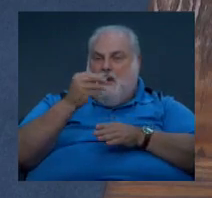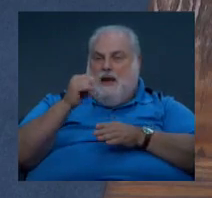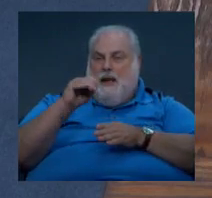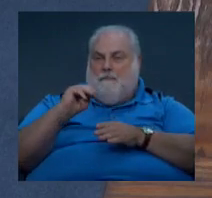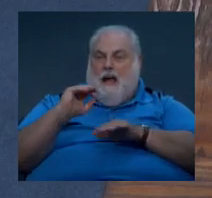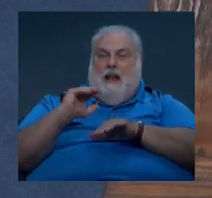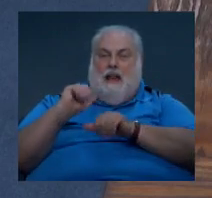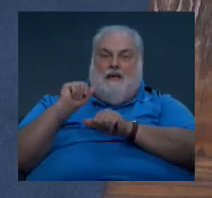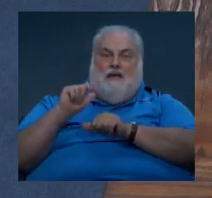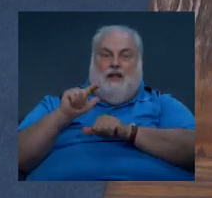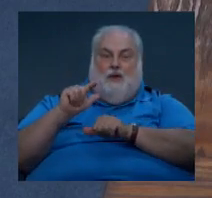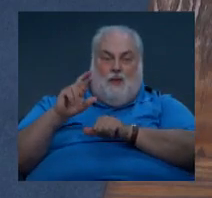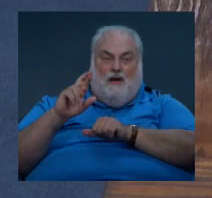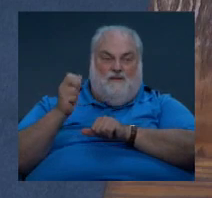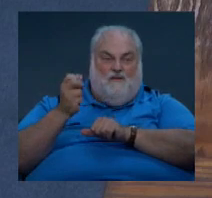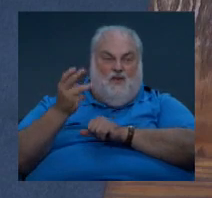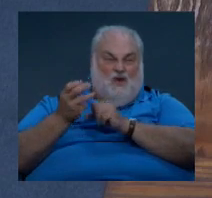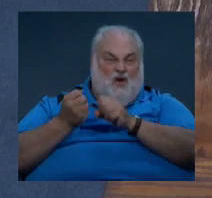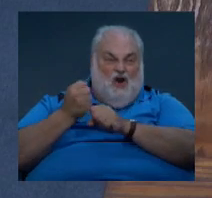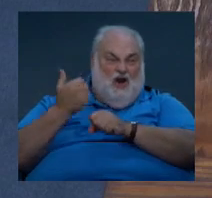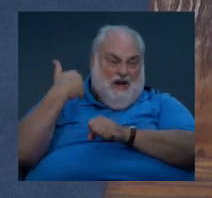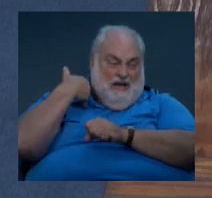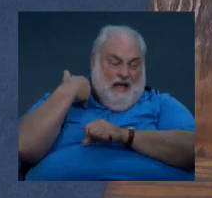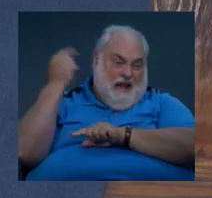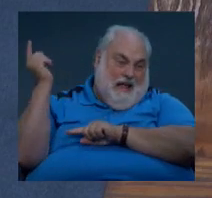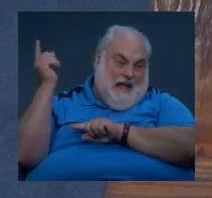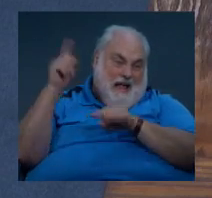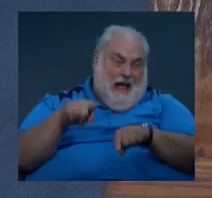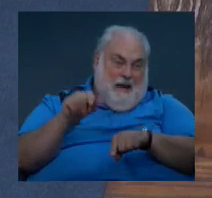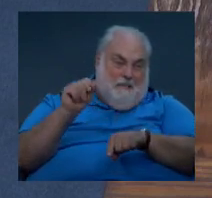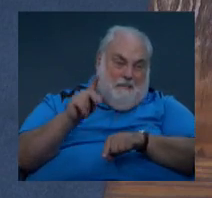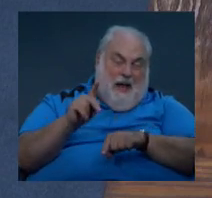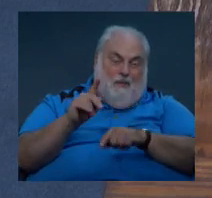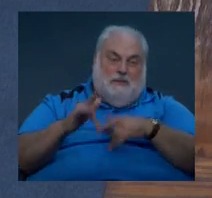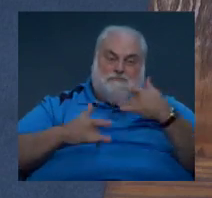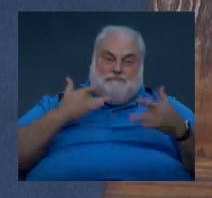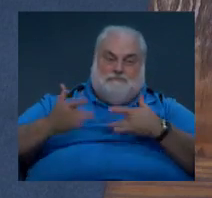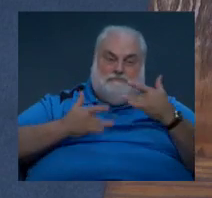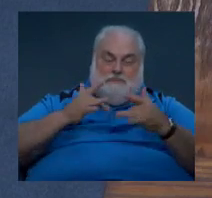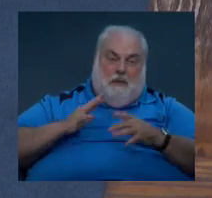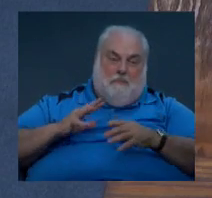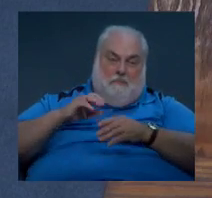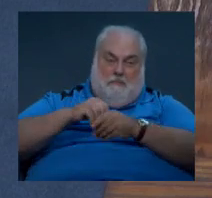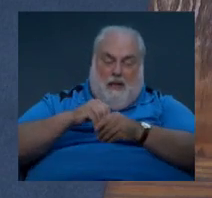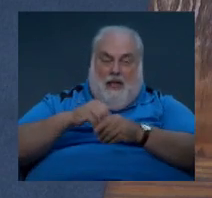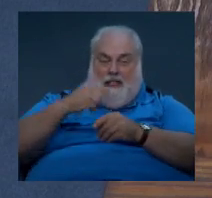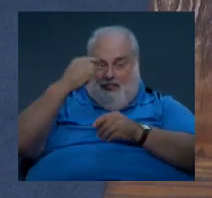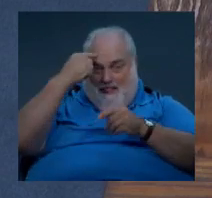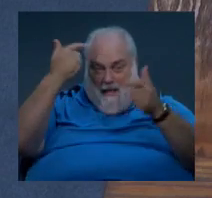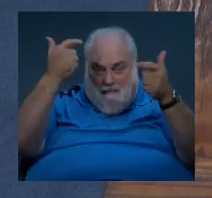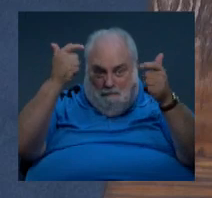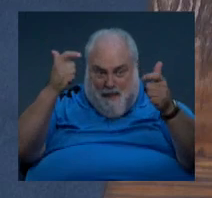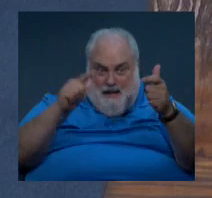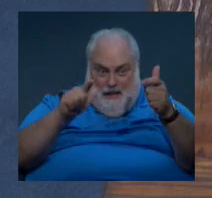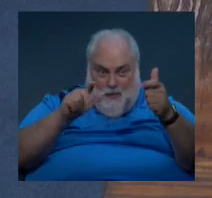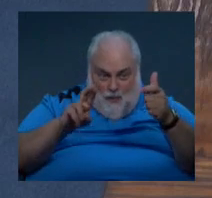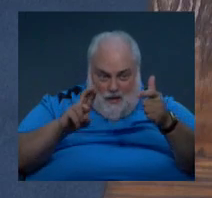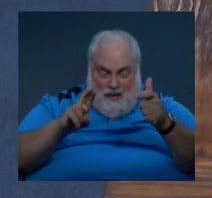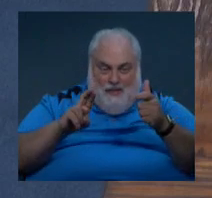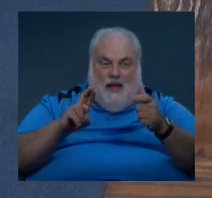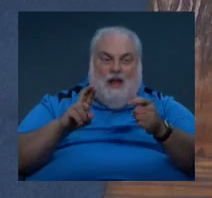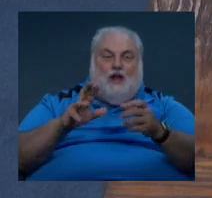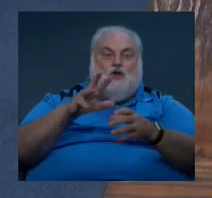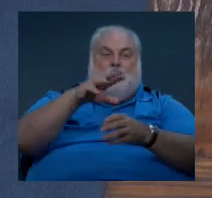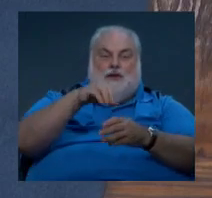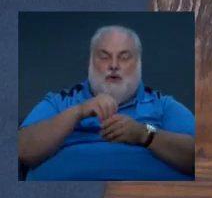Rock a few years ago, and I returned and was excited to become involved in a program like Think Big Little Rock, which took into account the